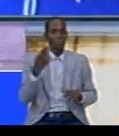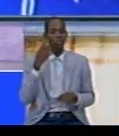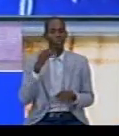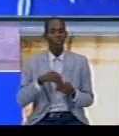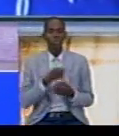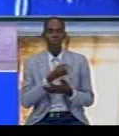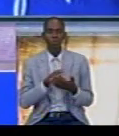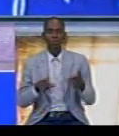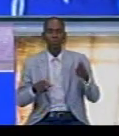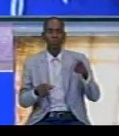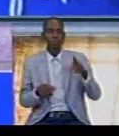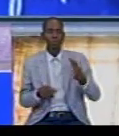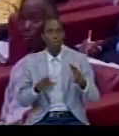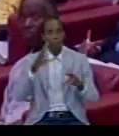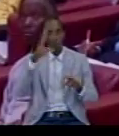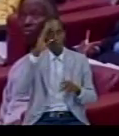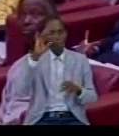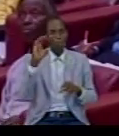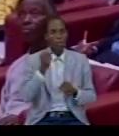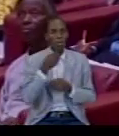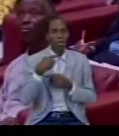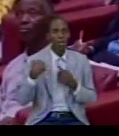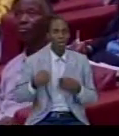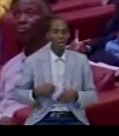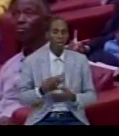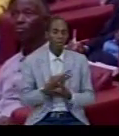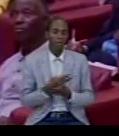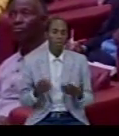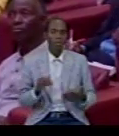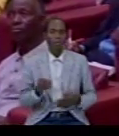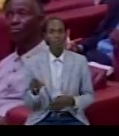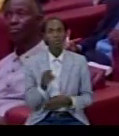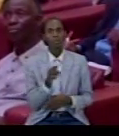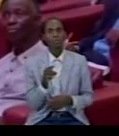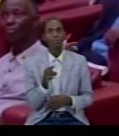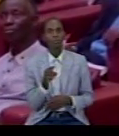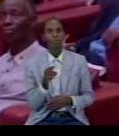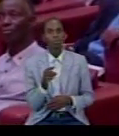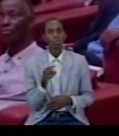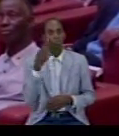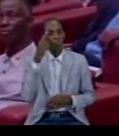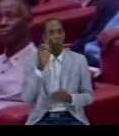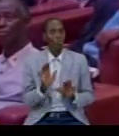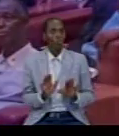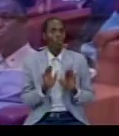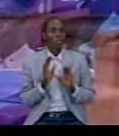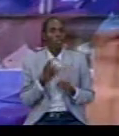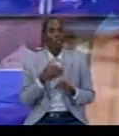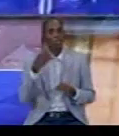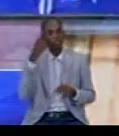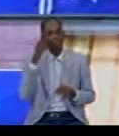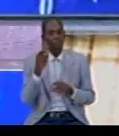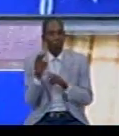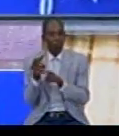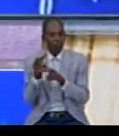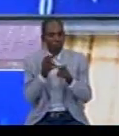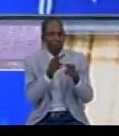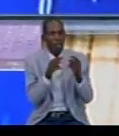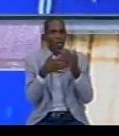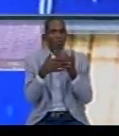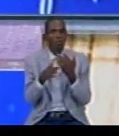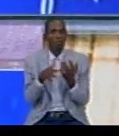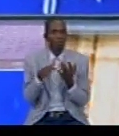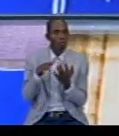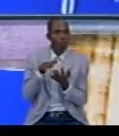26, men's hearts failing them for fear and for looking after those